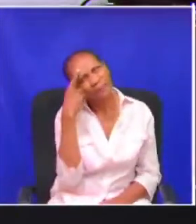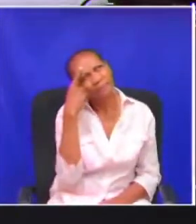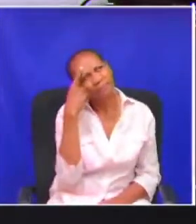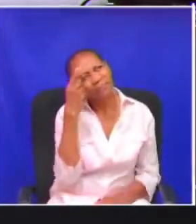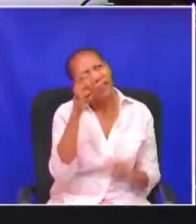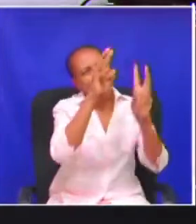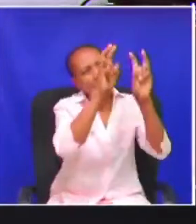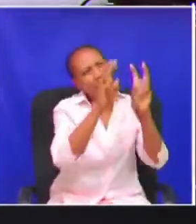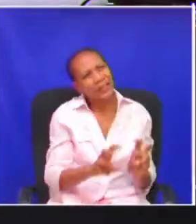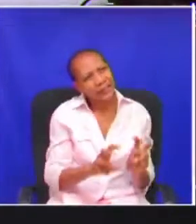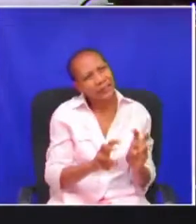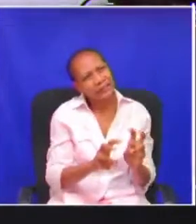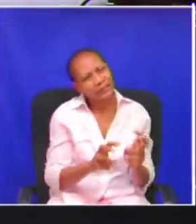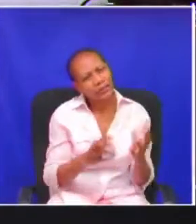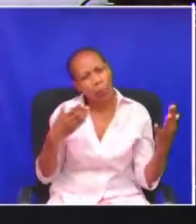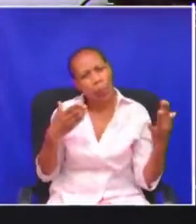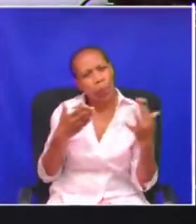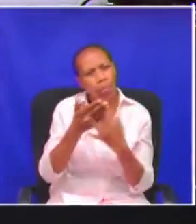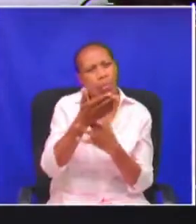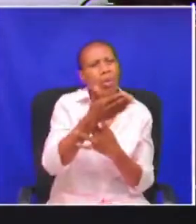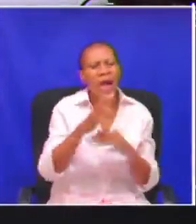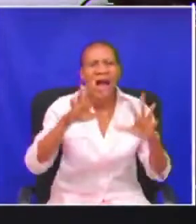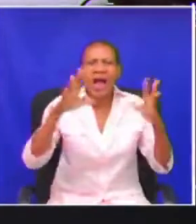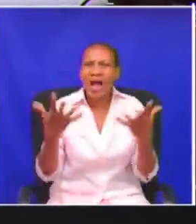electricity penetrated in your country?